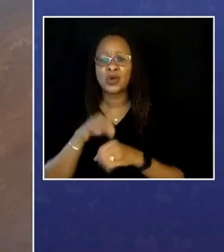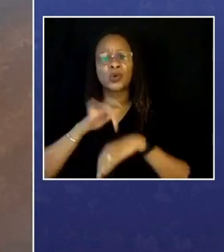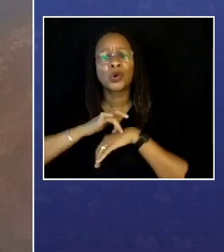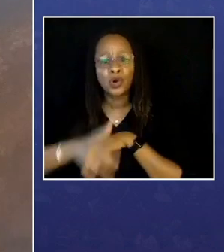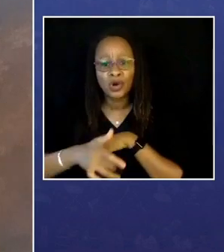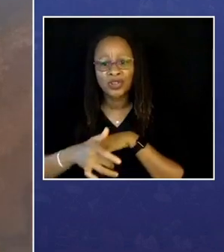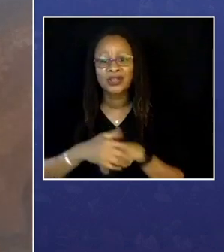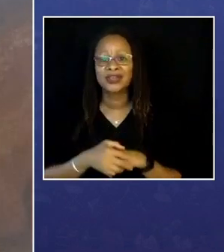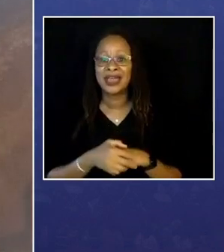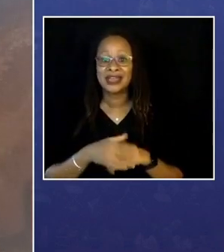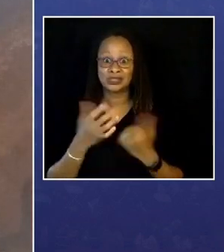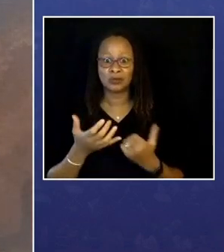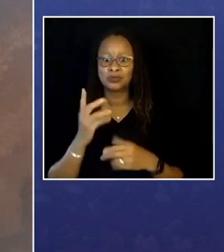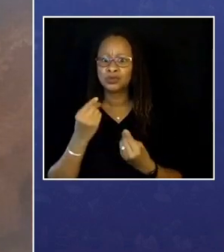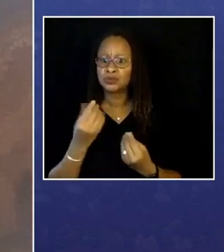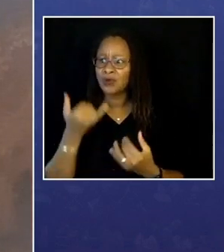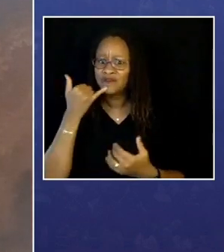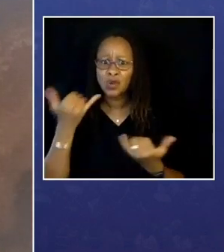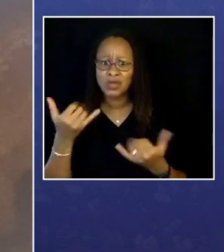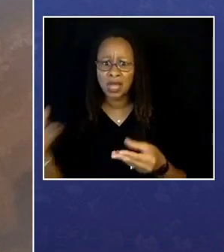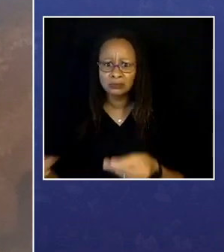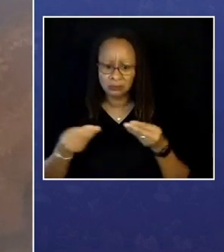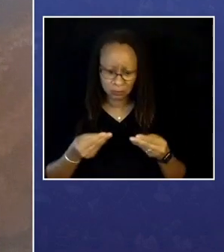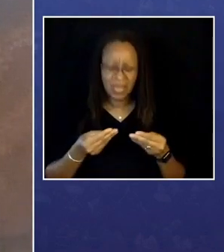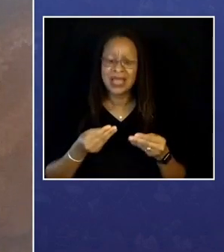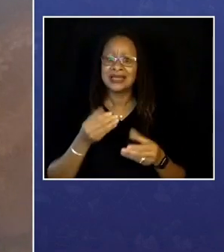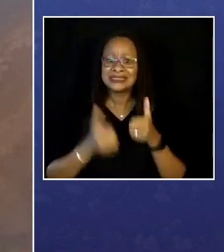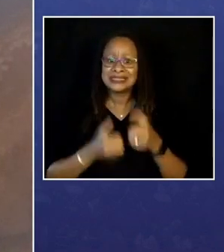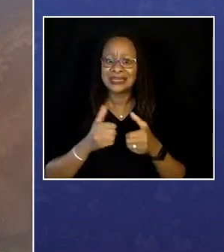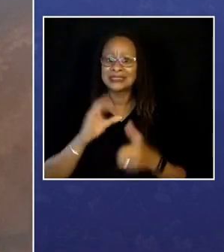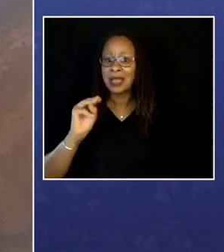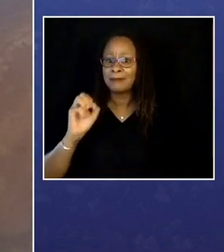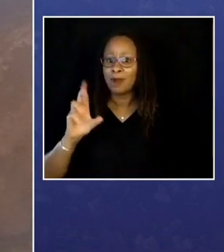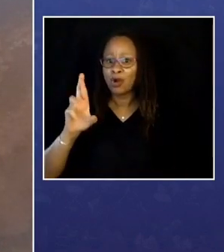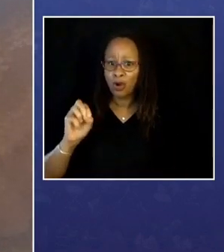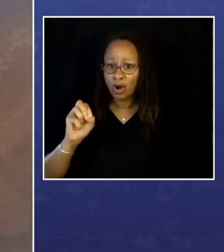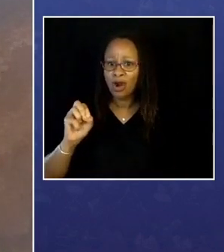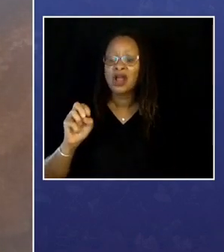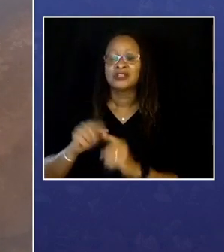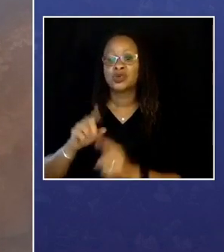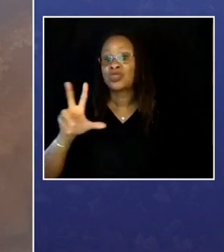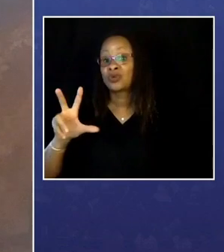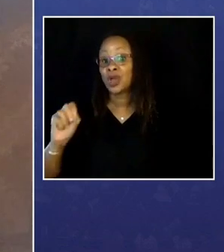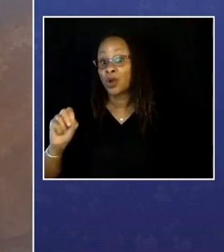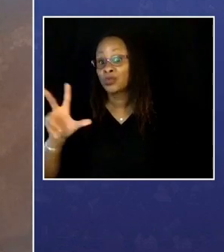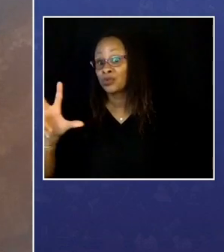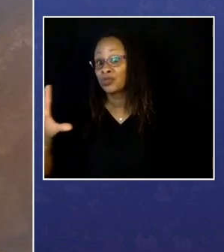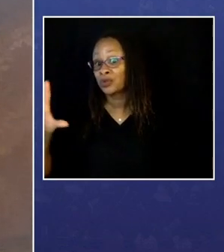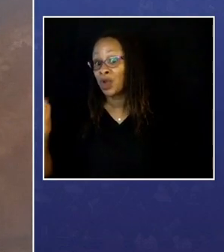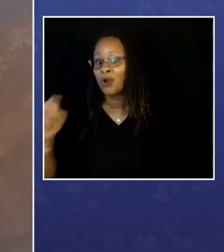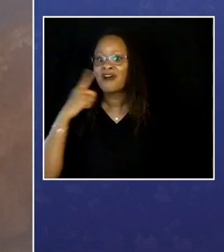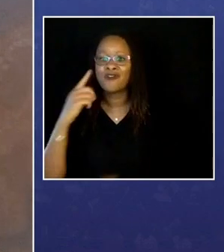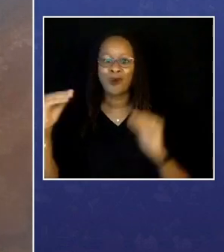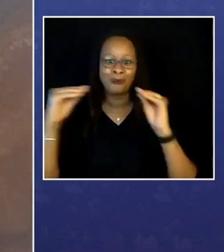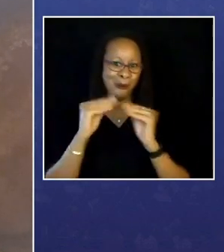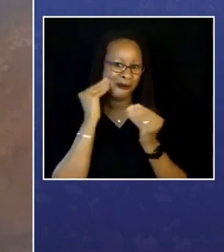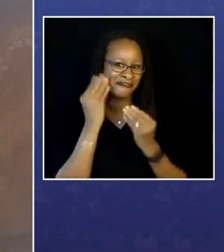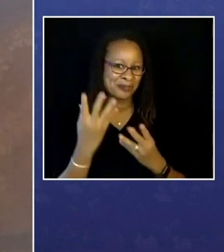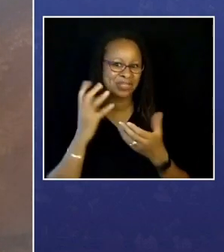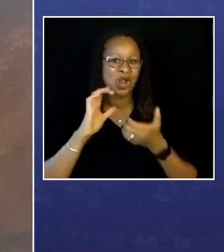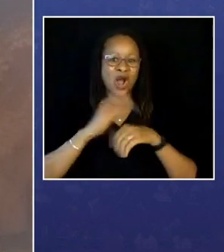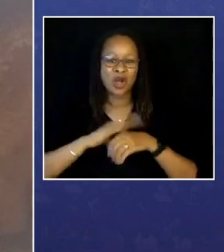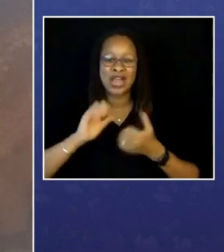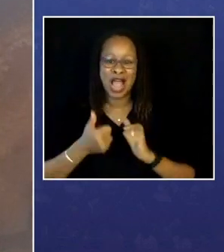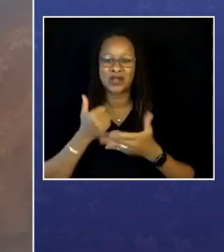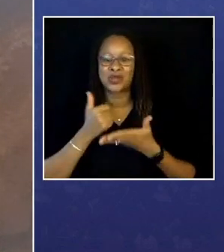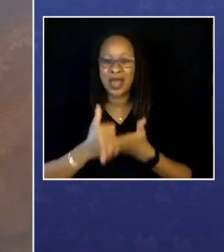vote early. So pull out your phones right now and text MORE to 30330 for more information on how you